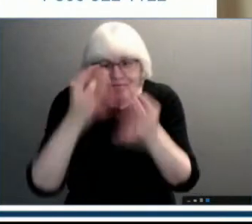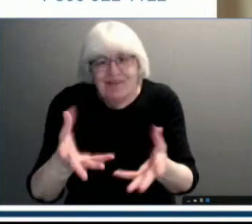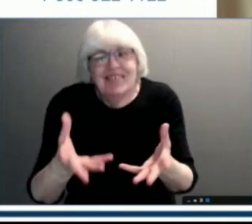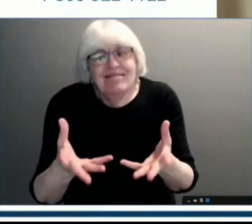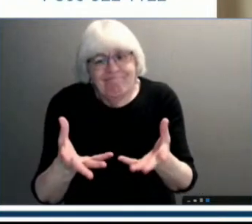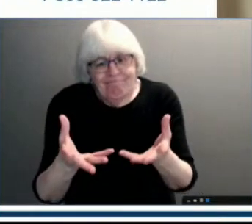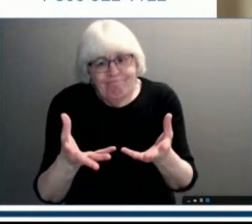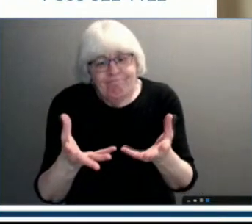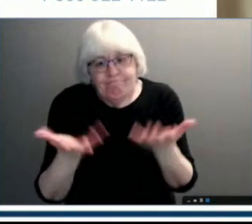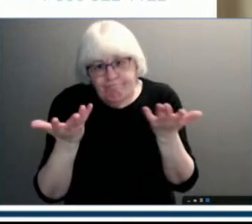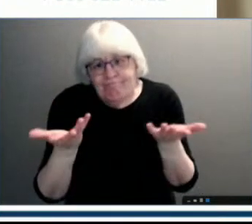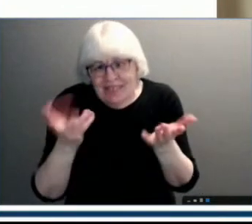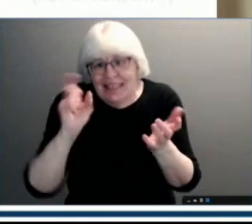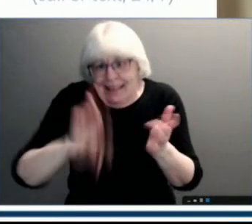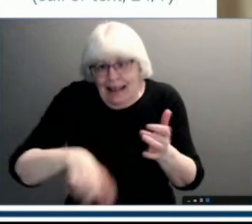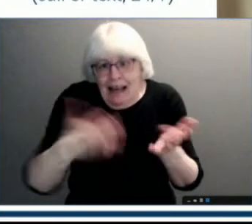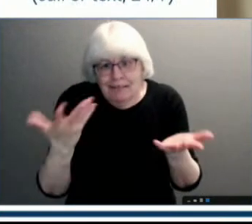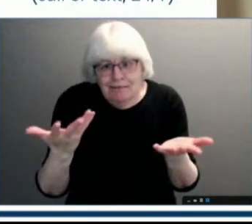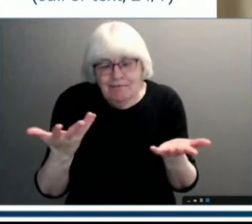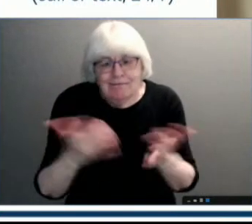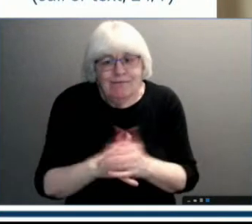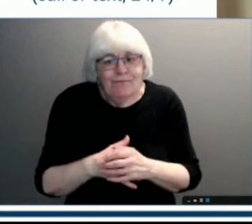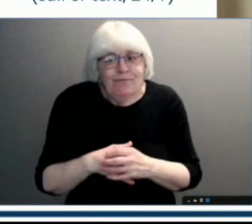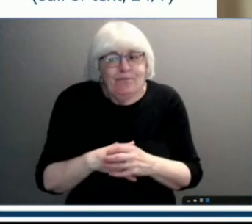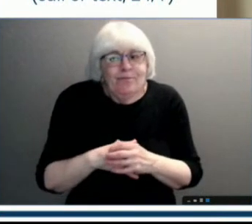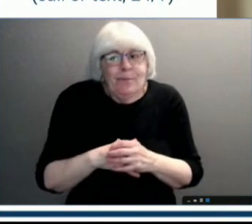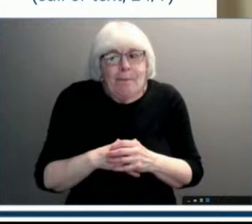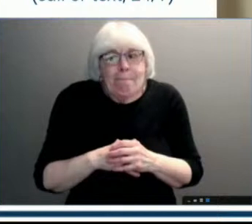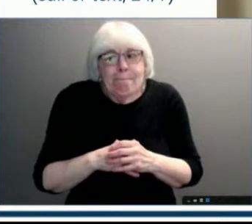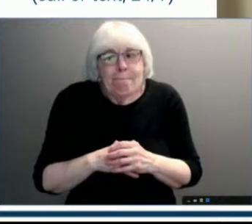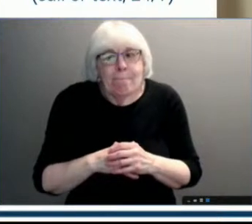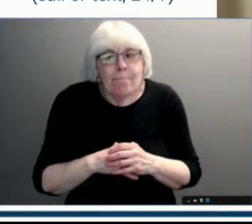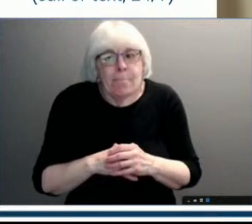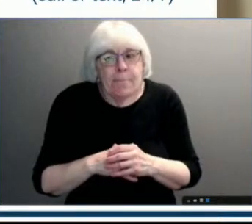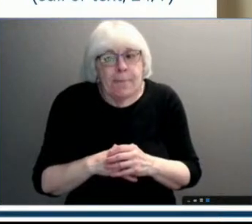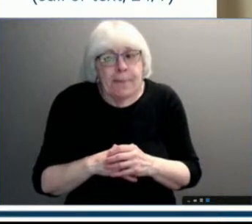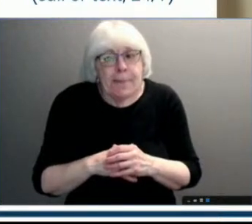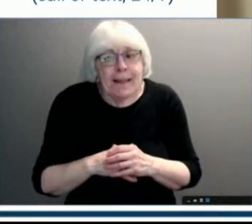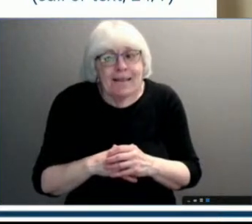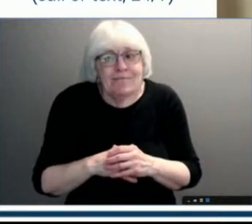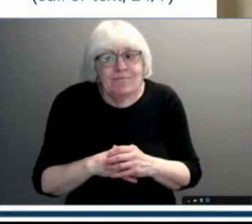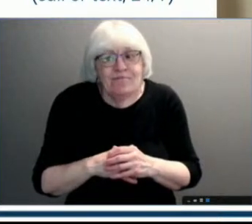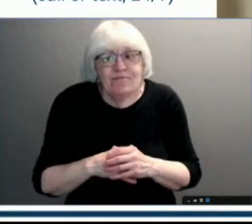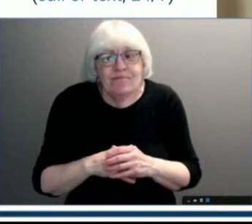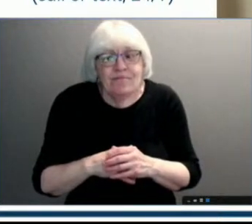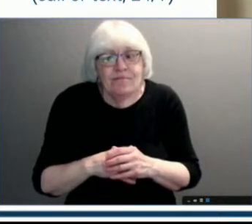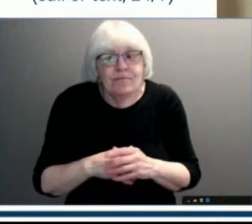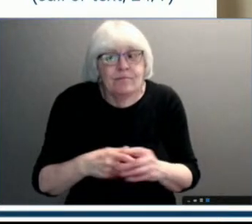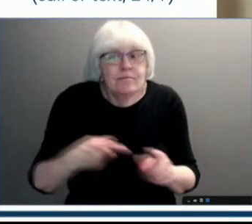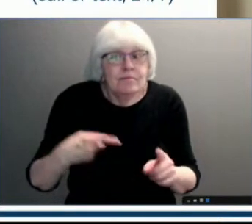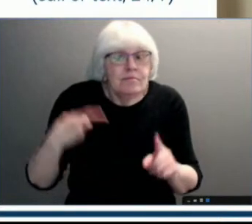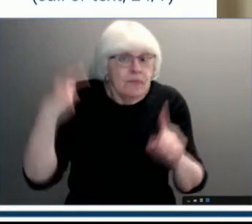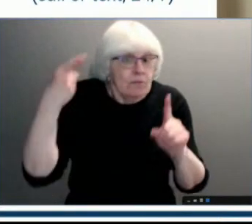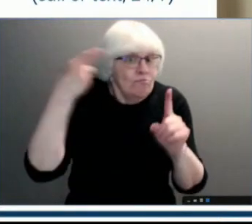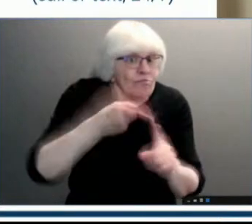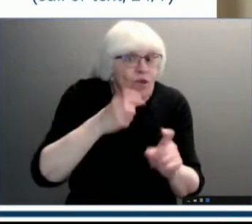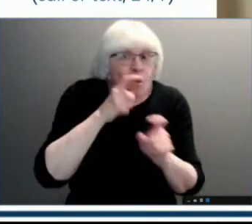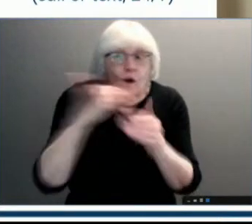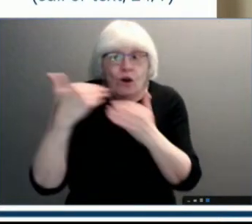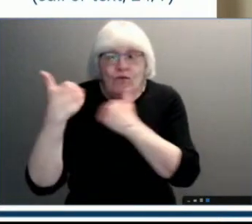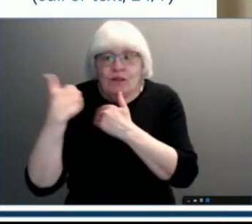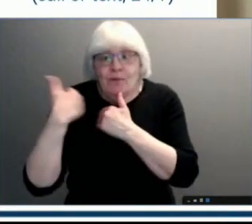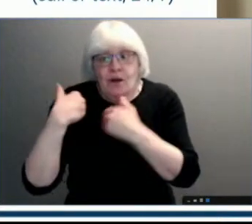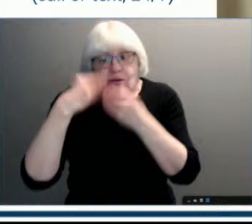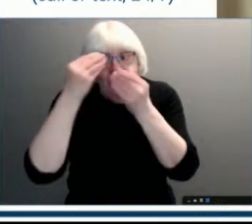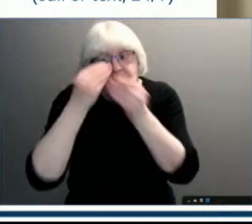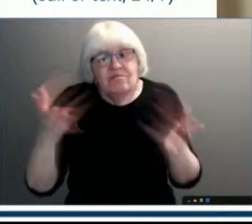them. So to answer your question very specifically of who's going to let them know, I personally believe it's any one of a number of